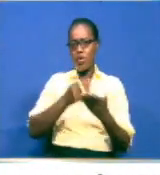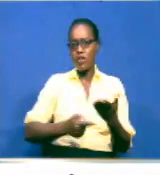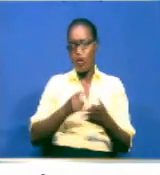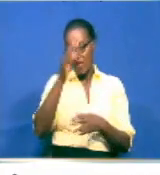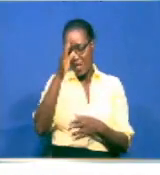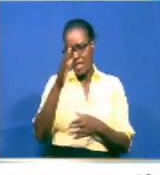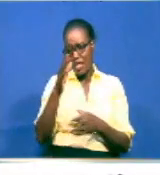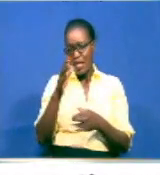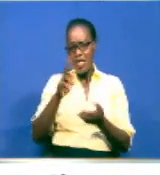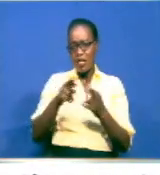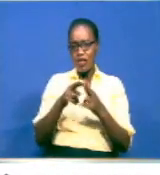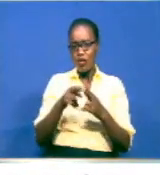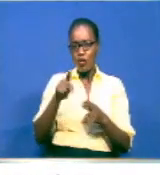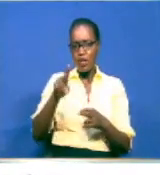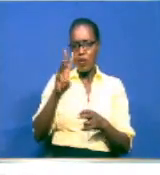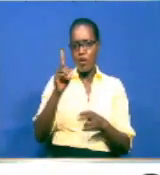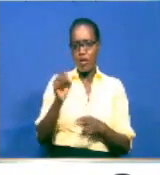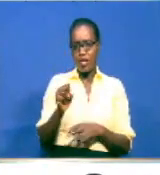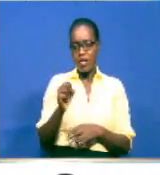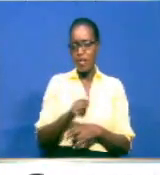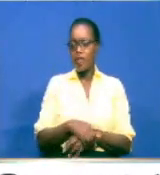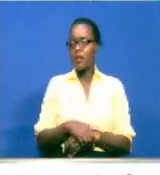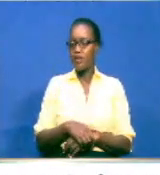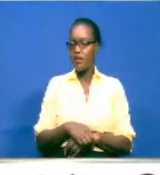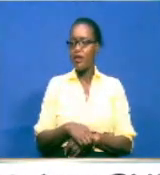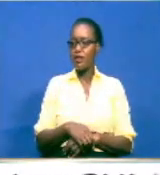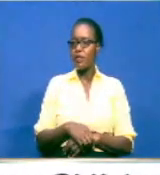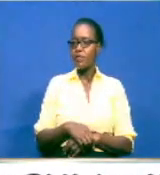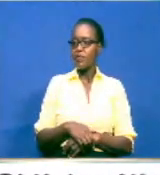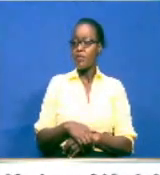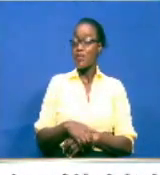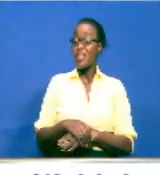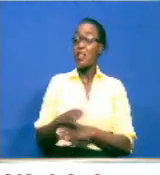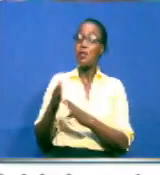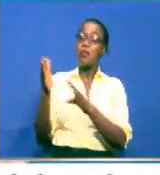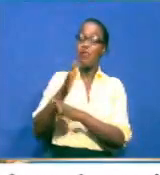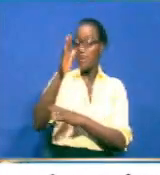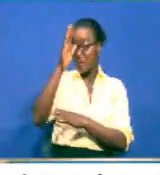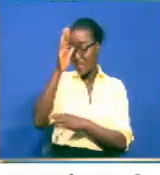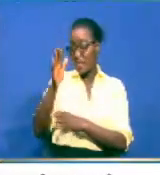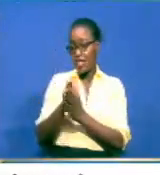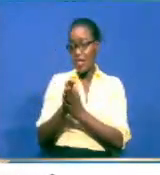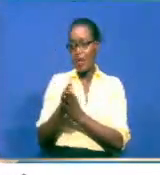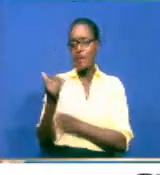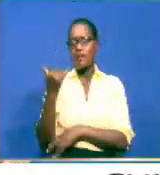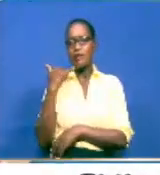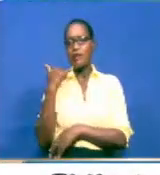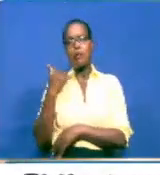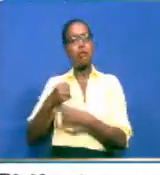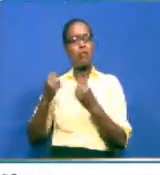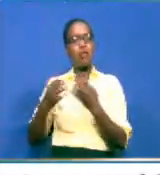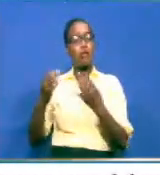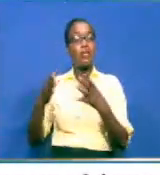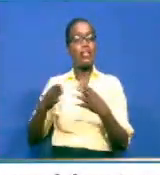in relation to people living with disability. Now, on Sunday, even before Sunday, mm-hmm. I received very many phone calls from